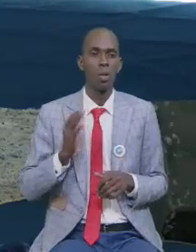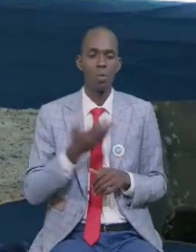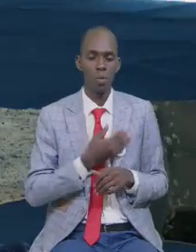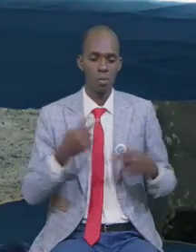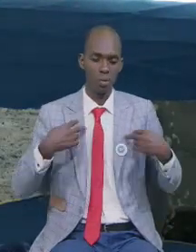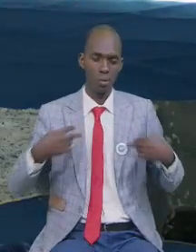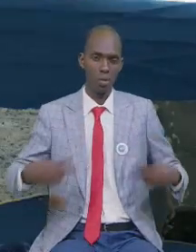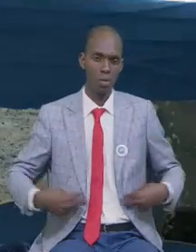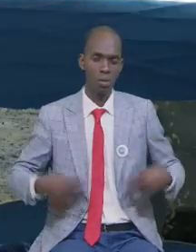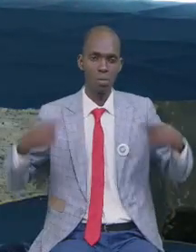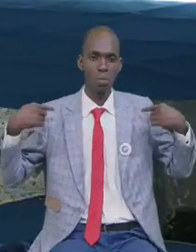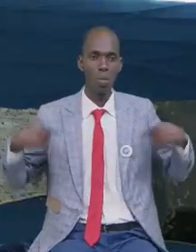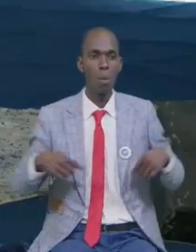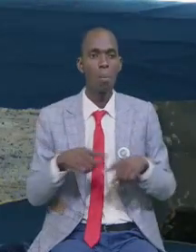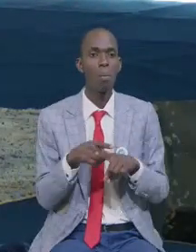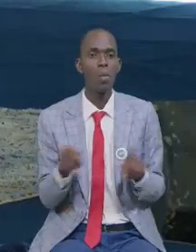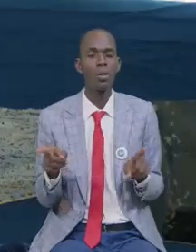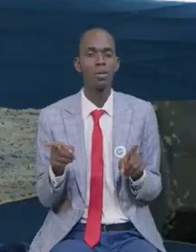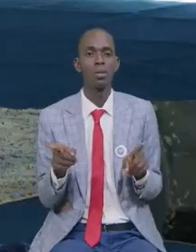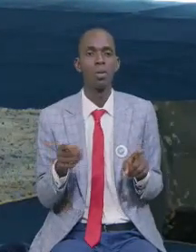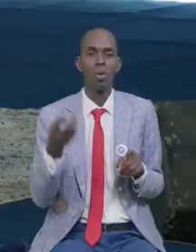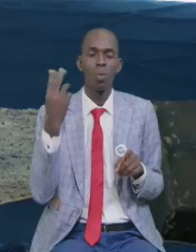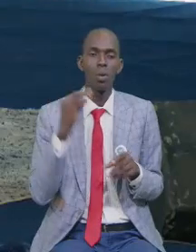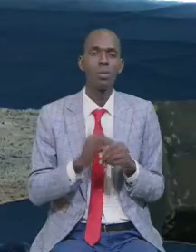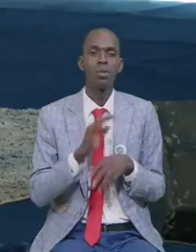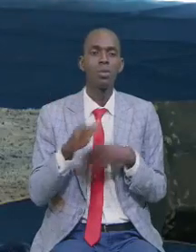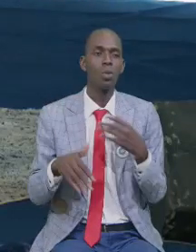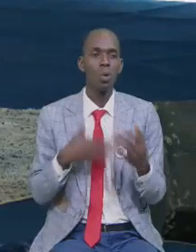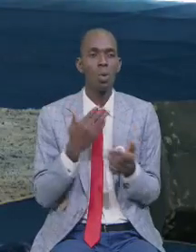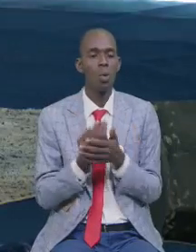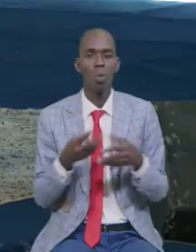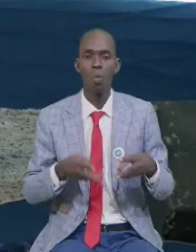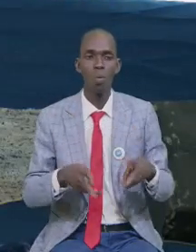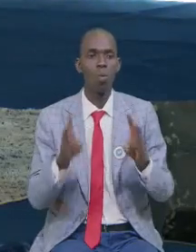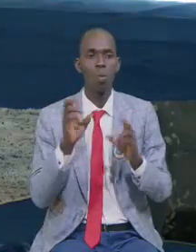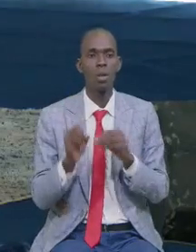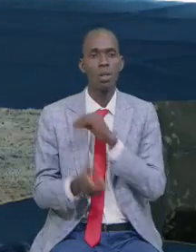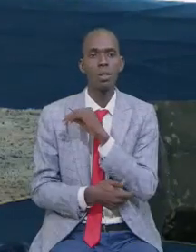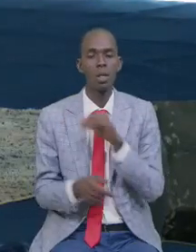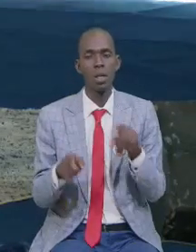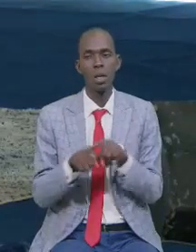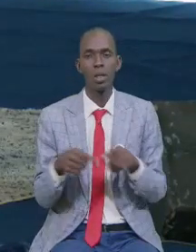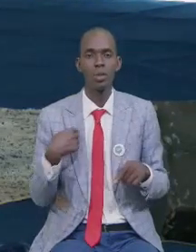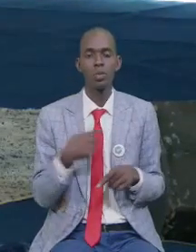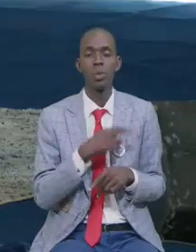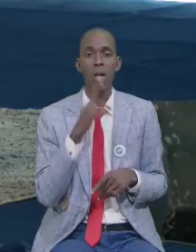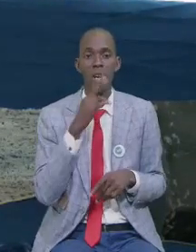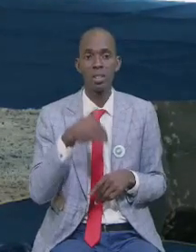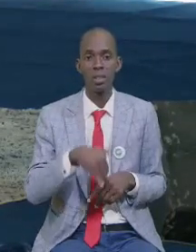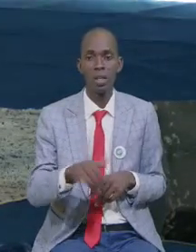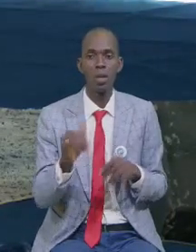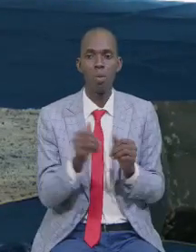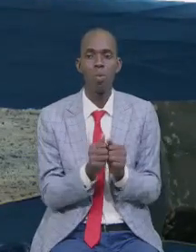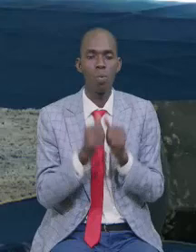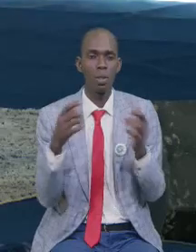infirmities, but was in all points tempted, like as we are, yet